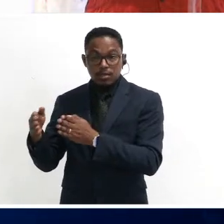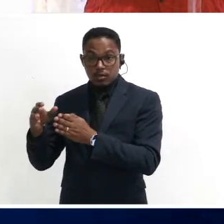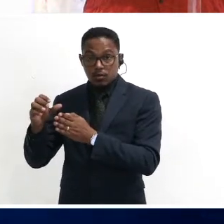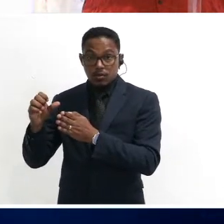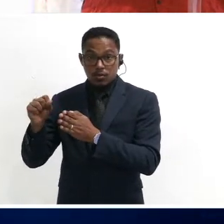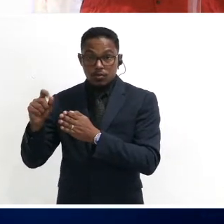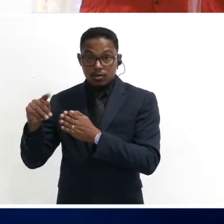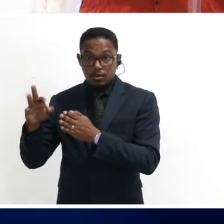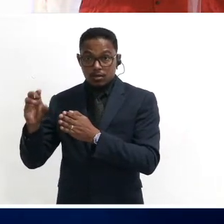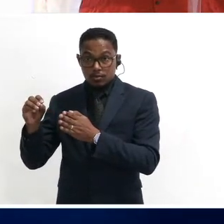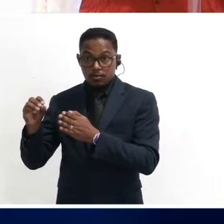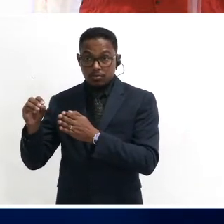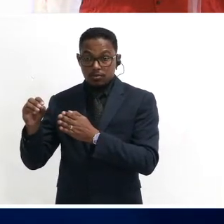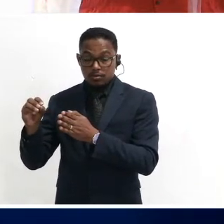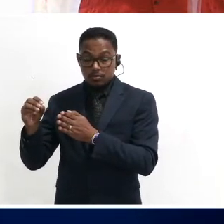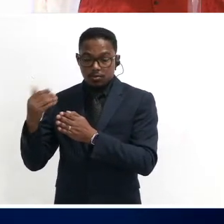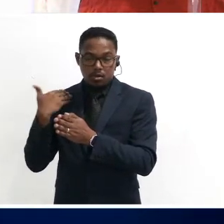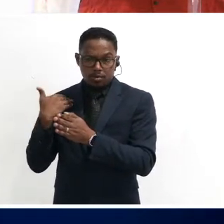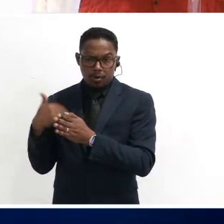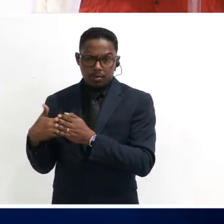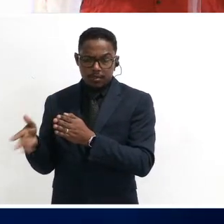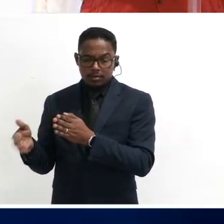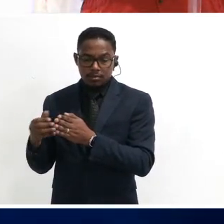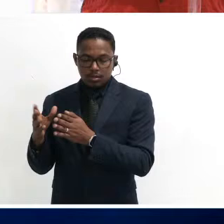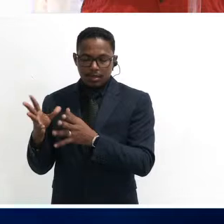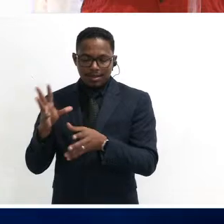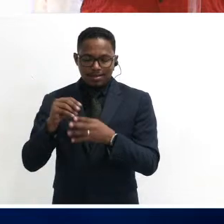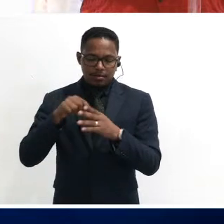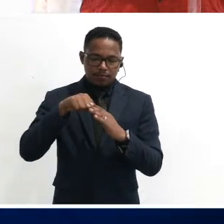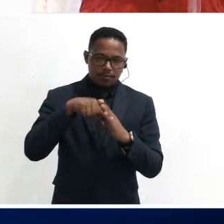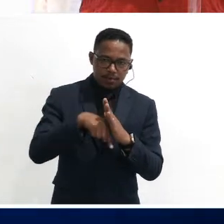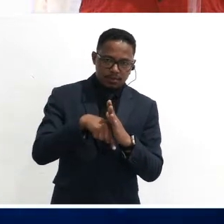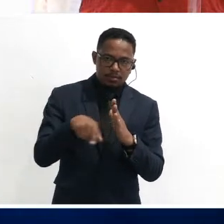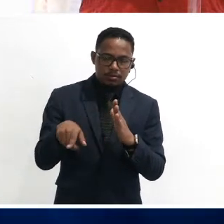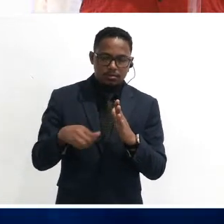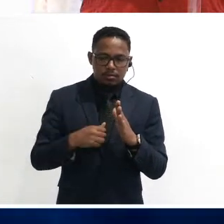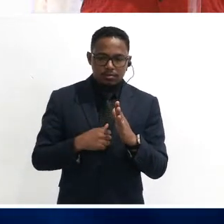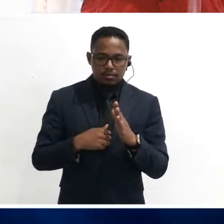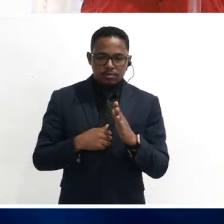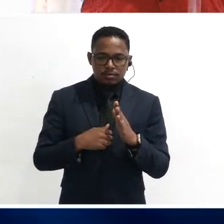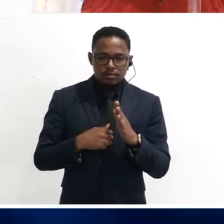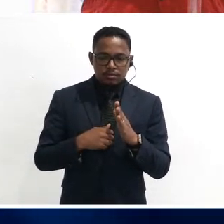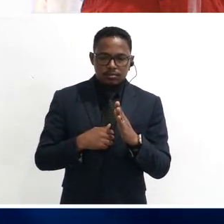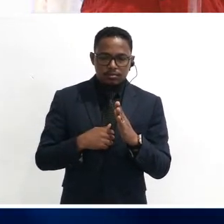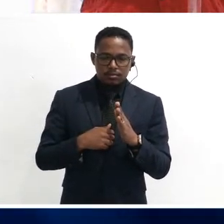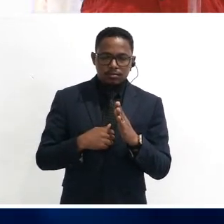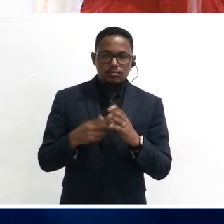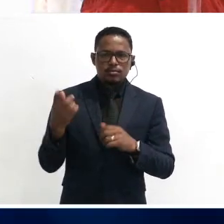down into, well, they label it back on the line here, but that would be silicon interposer.